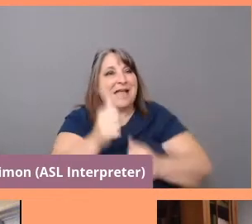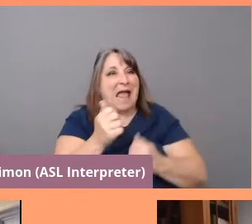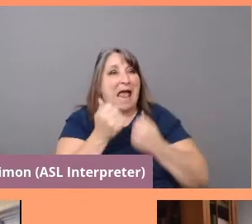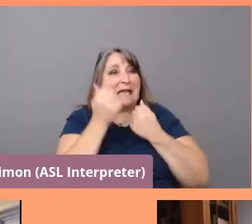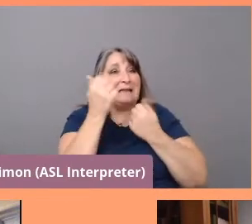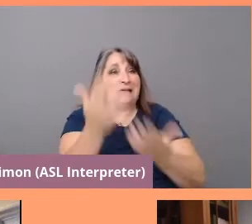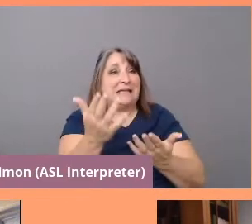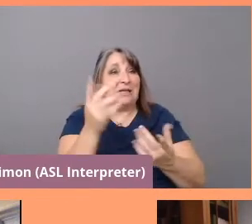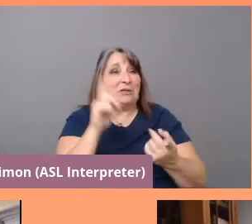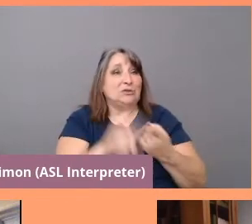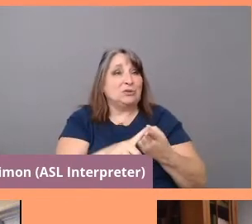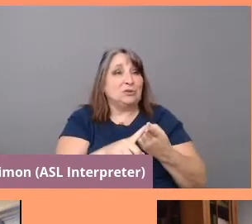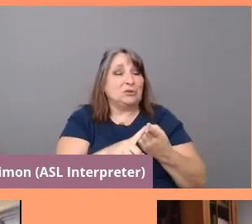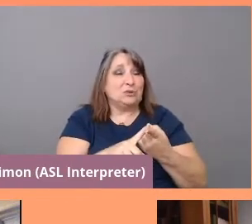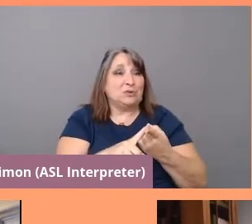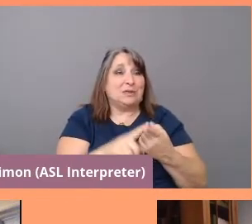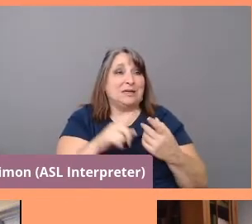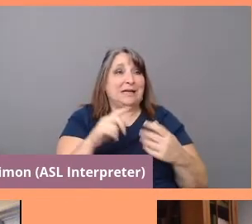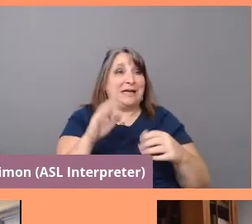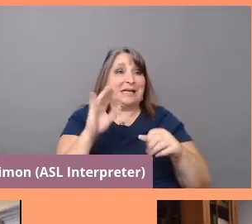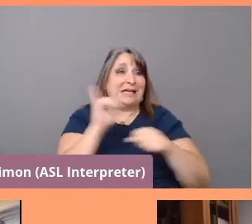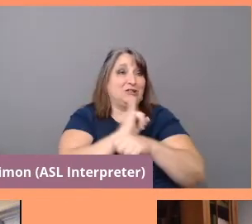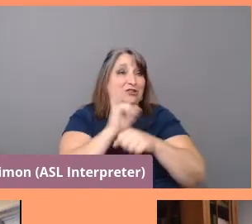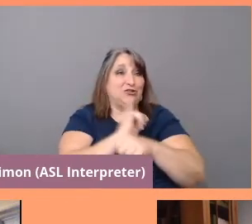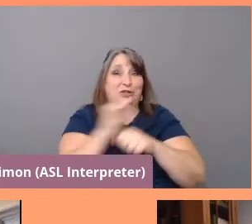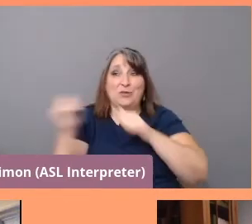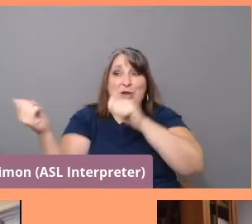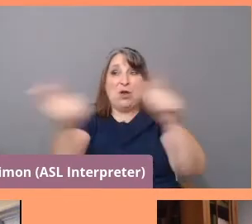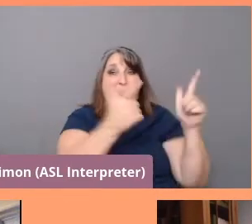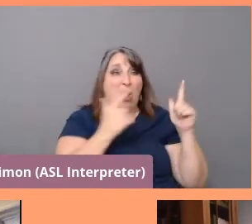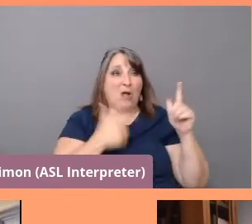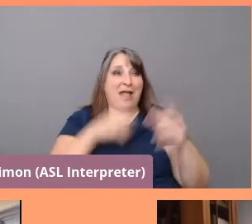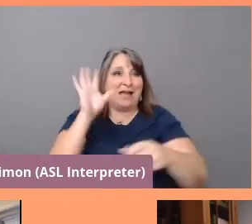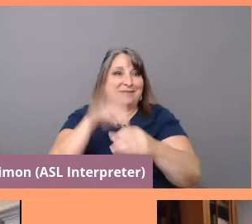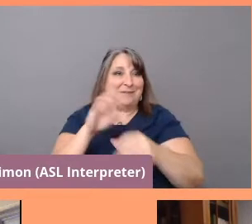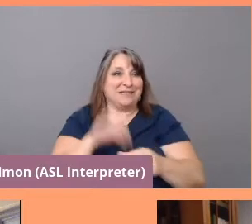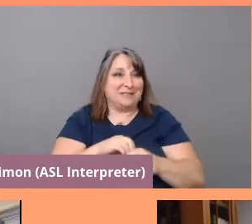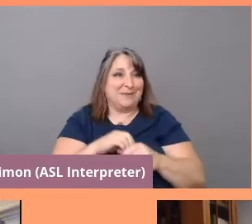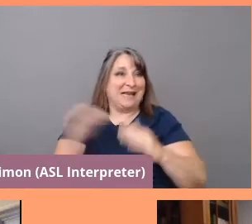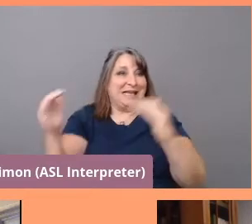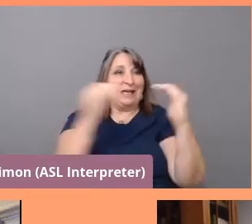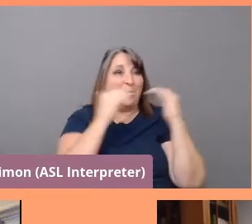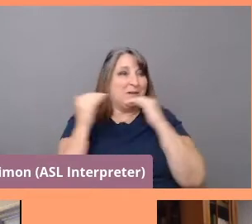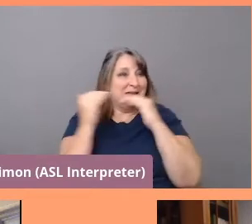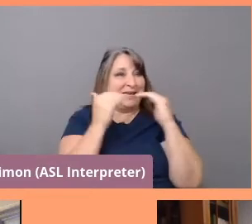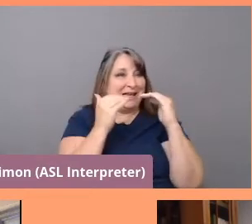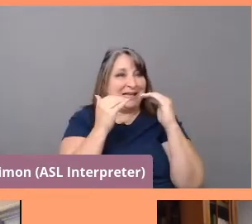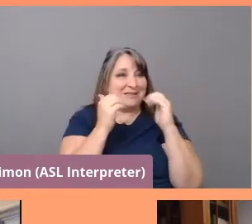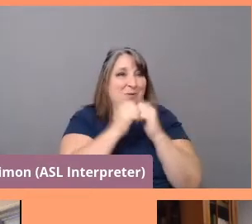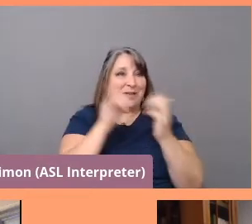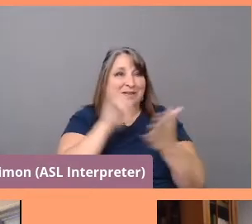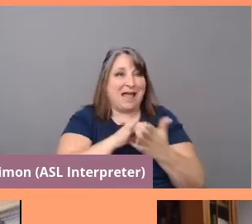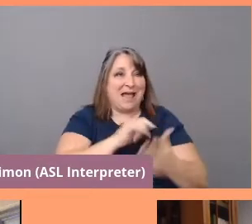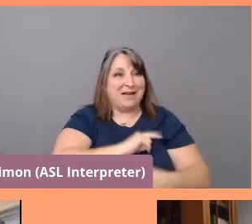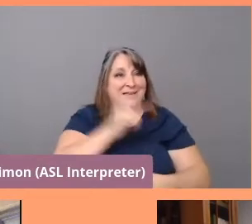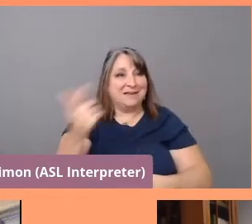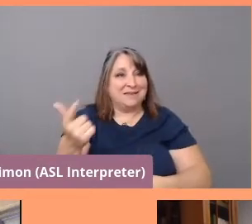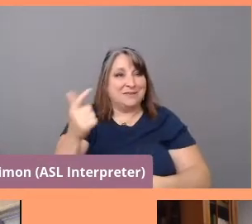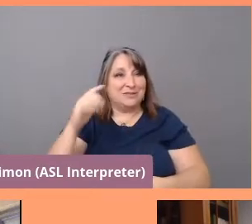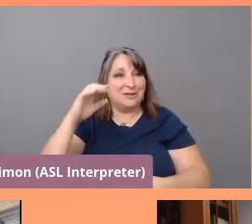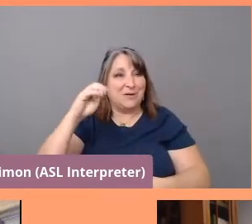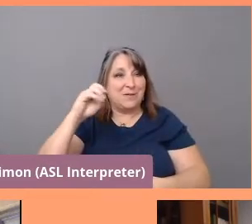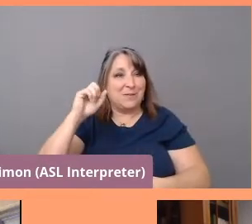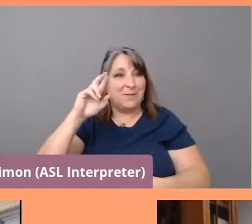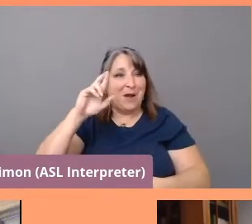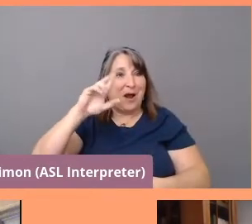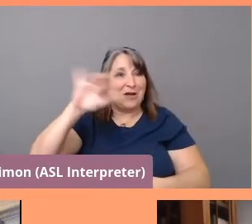essentially an industry that we all get to participate in. And so I think with that, I can pass it to Marjon, who is one of the